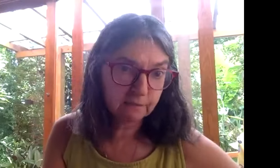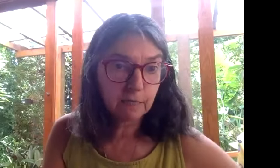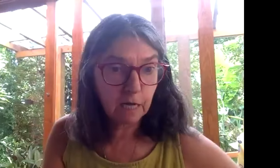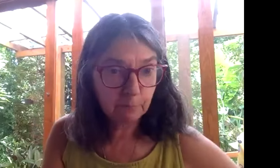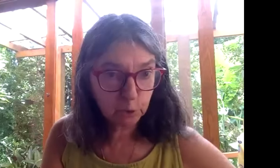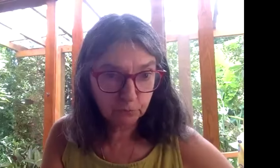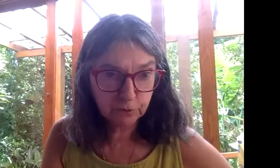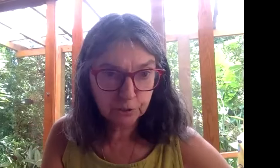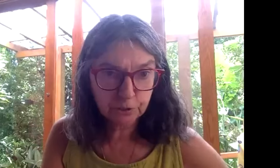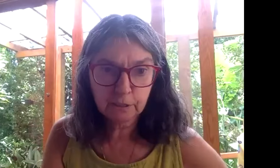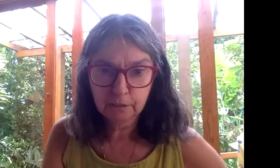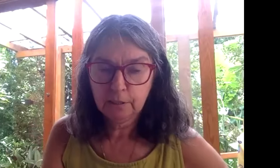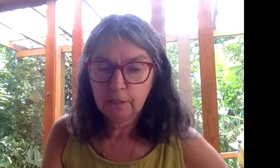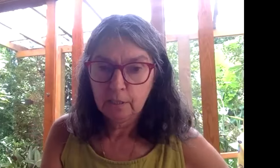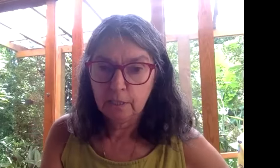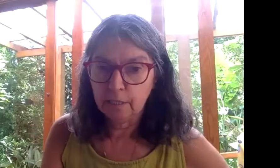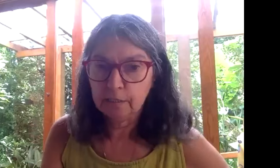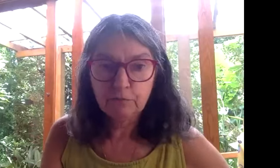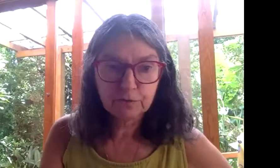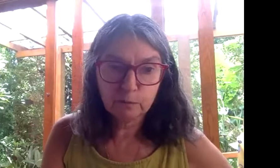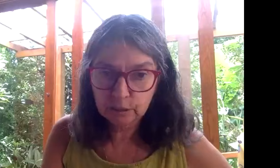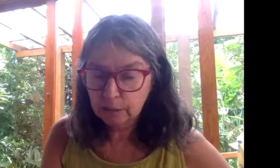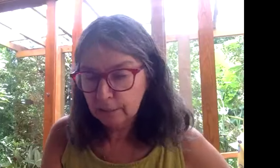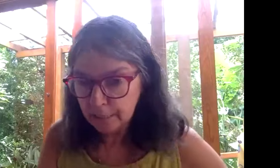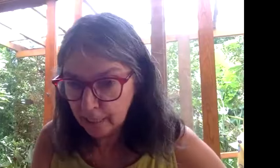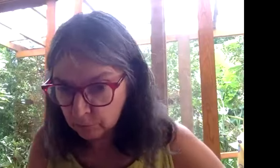your hand up too, Virginia. And if